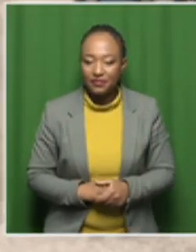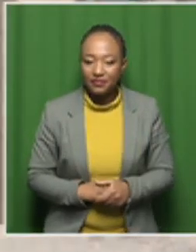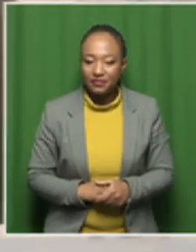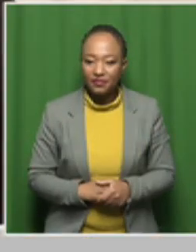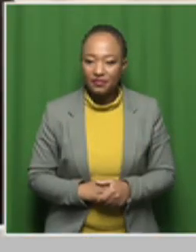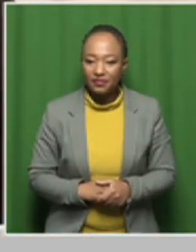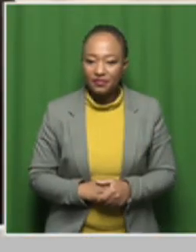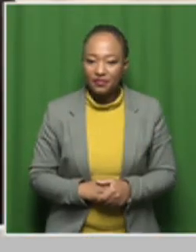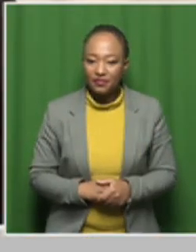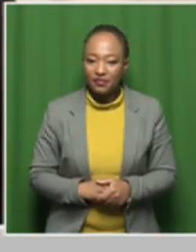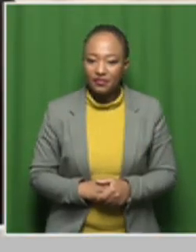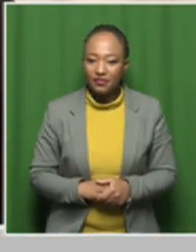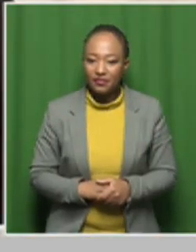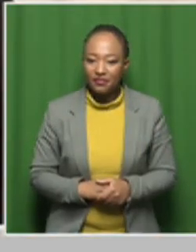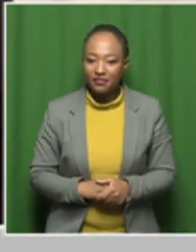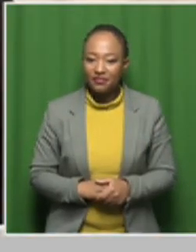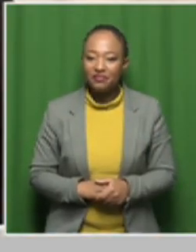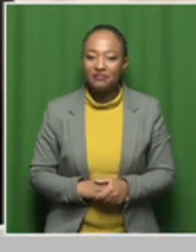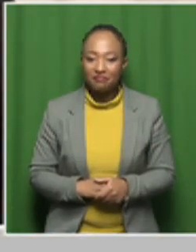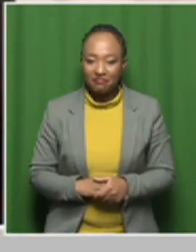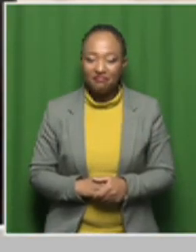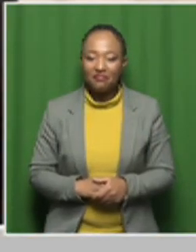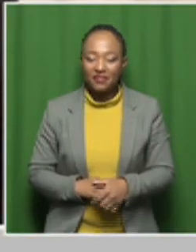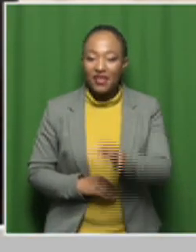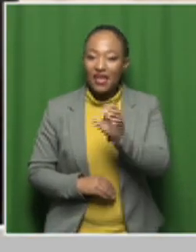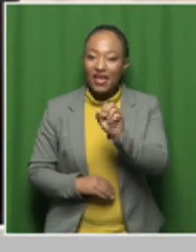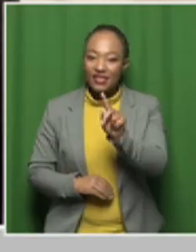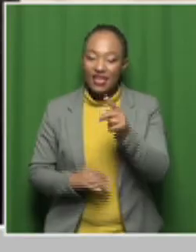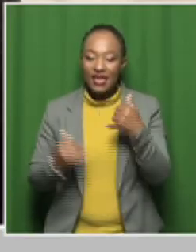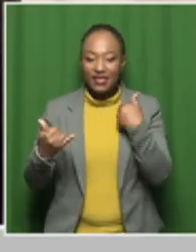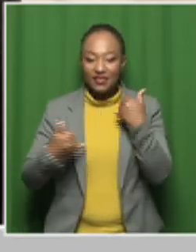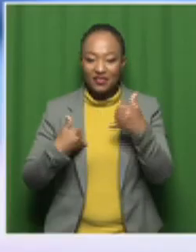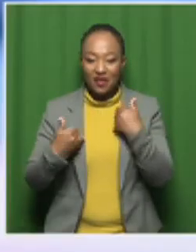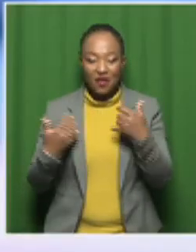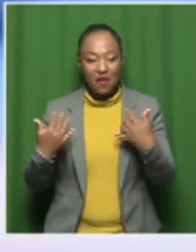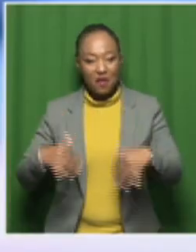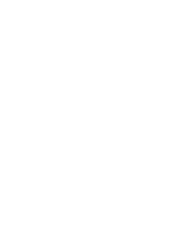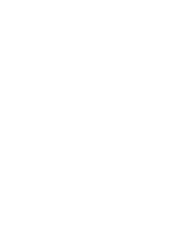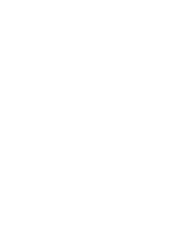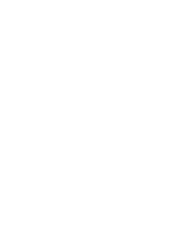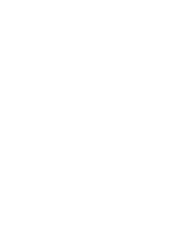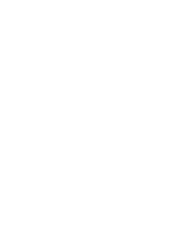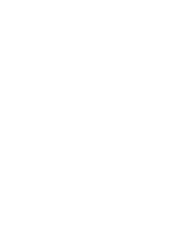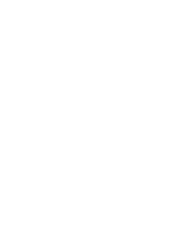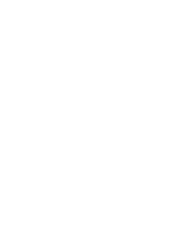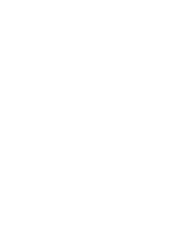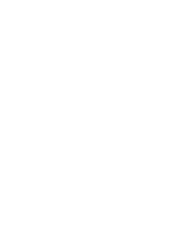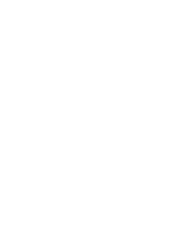All right, enjoy, Sakina. We look forward to catching up with you once again.